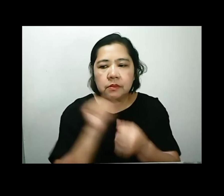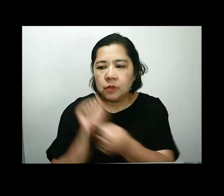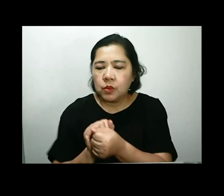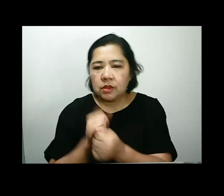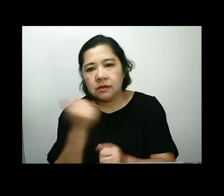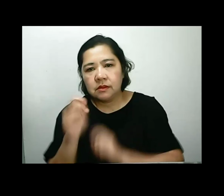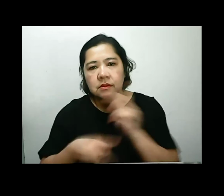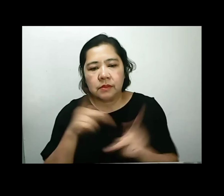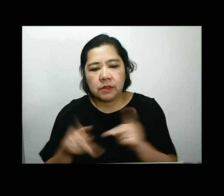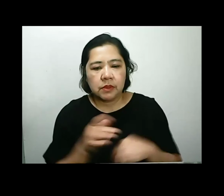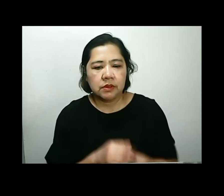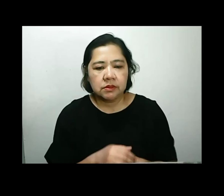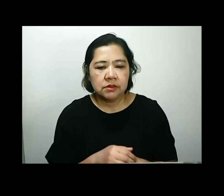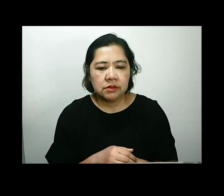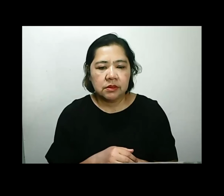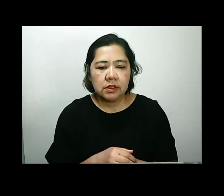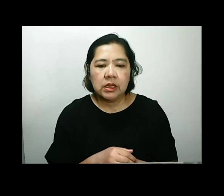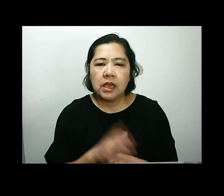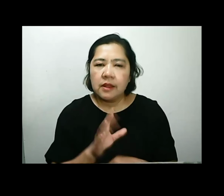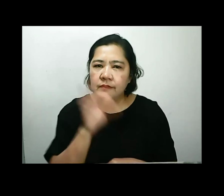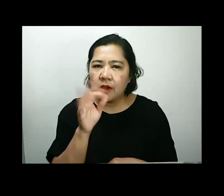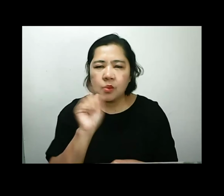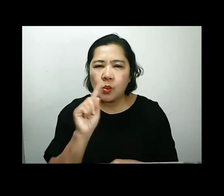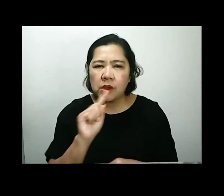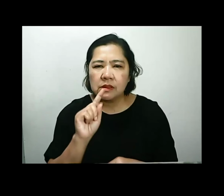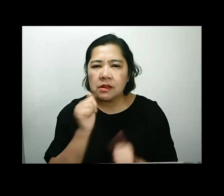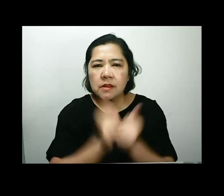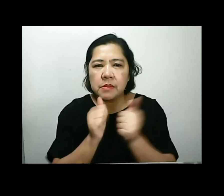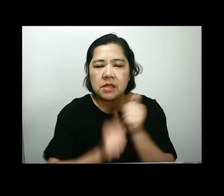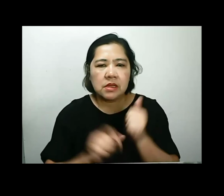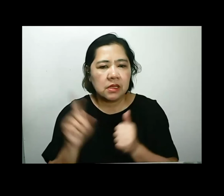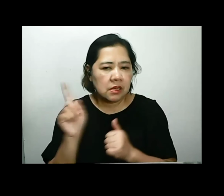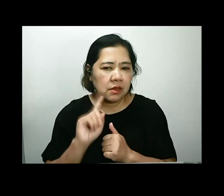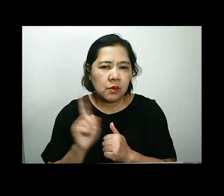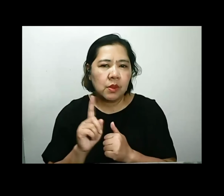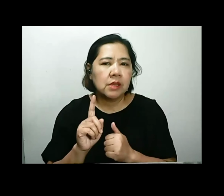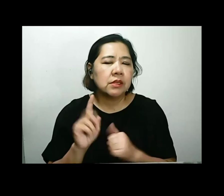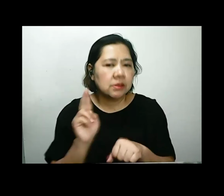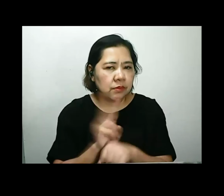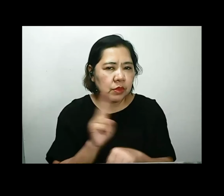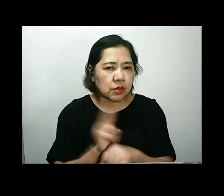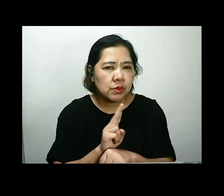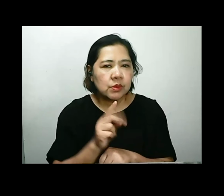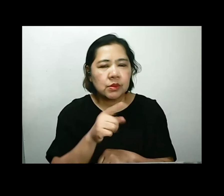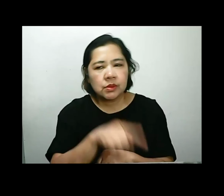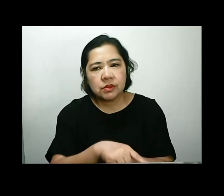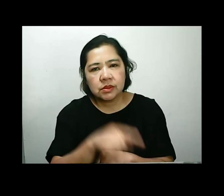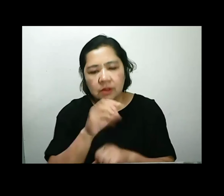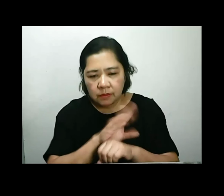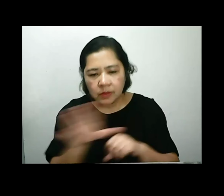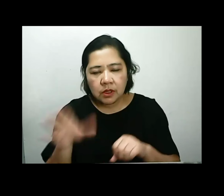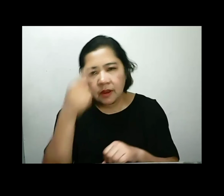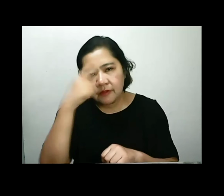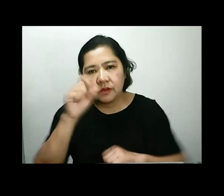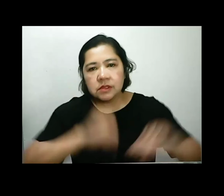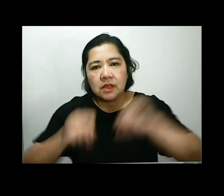the stakeholders, and find what is the meaning of that and what are the implications of the science. And we know that the implications vary